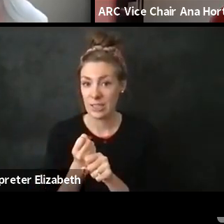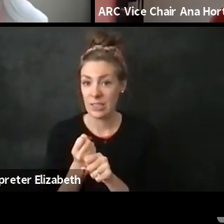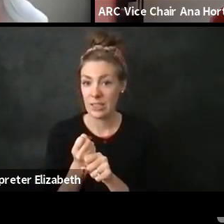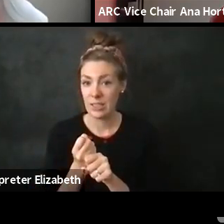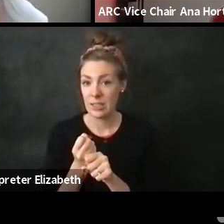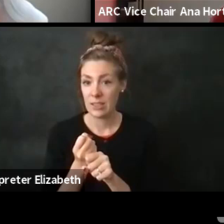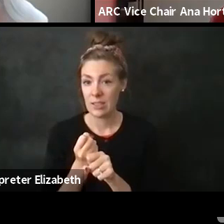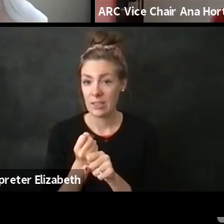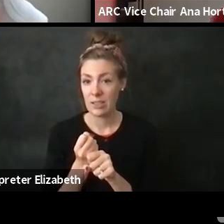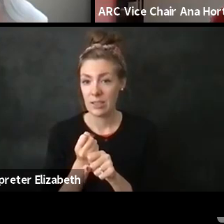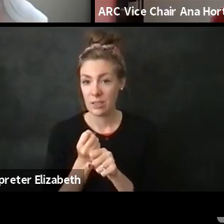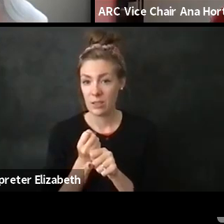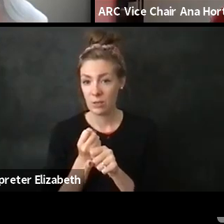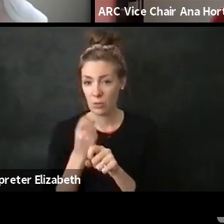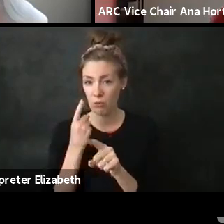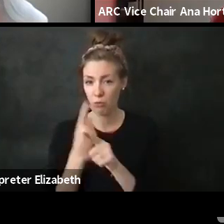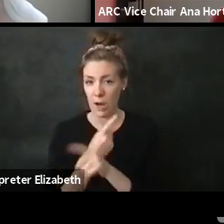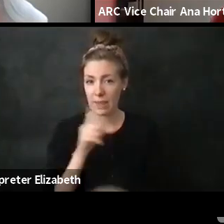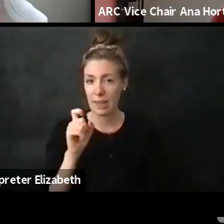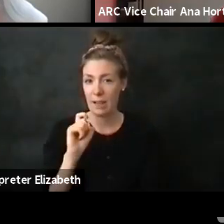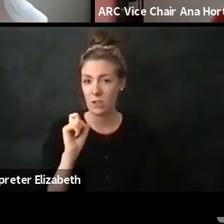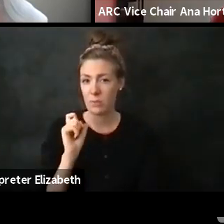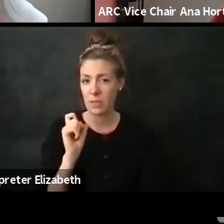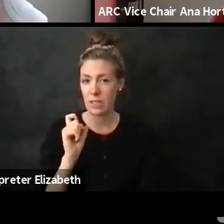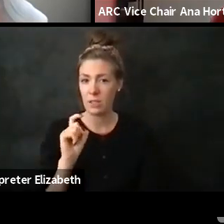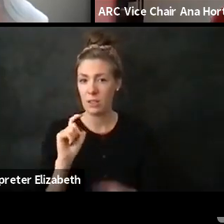they would have to be changed just based on population alone?